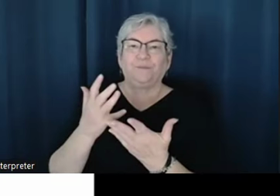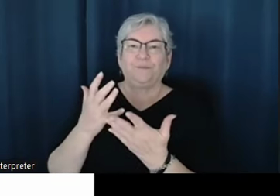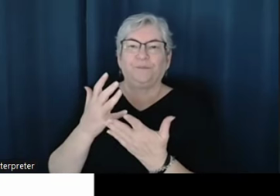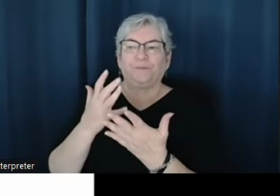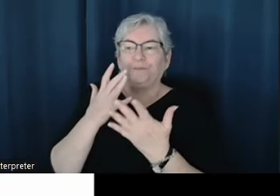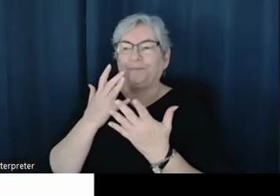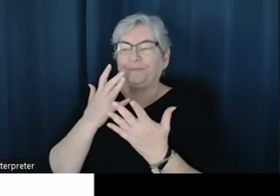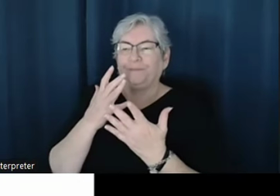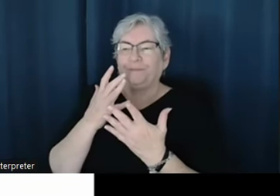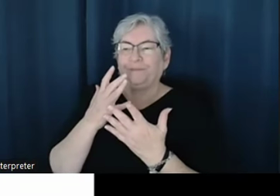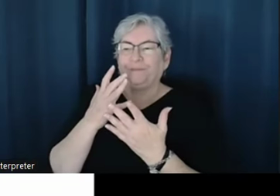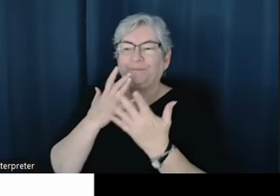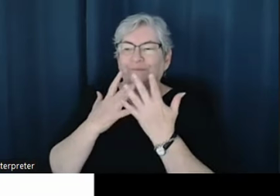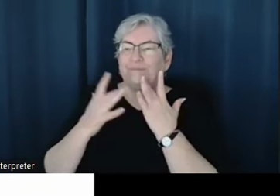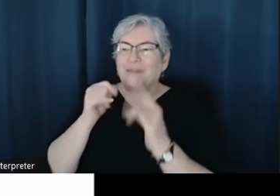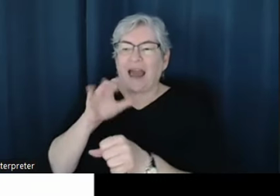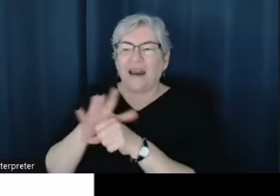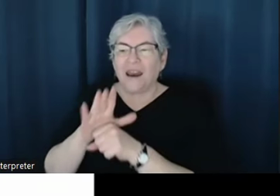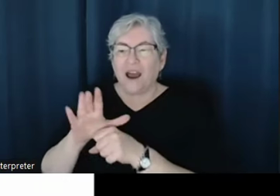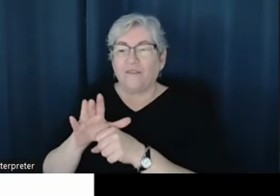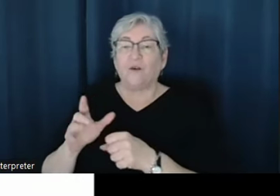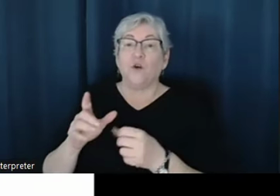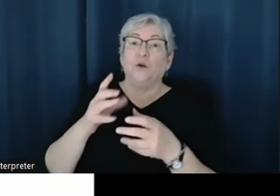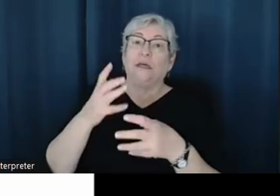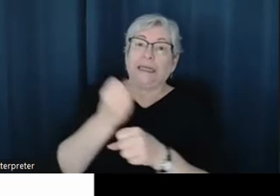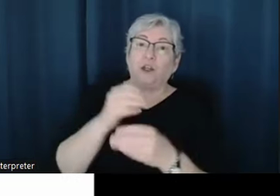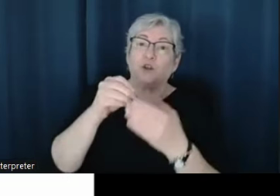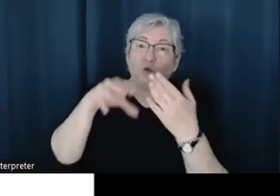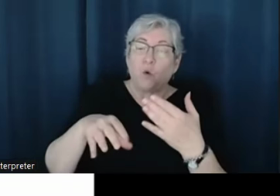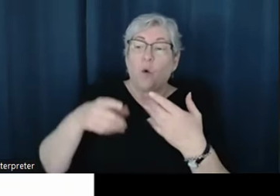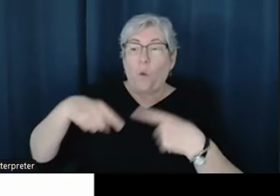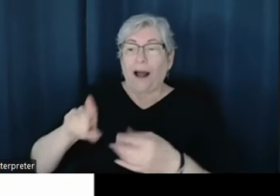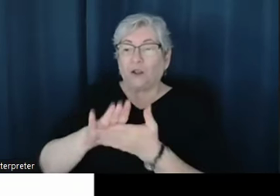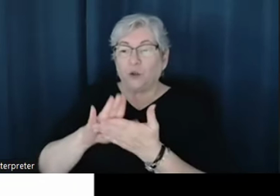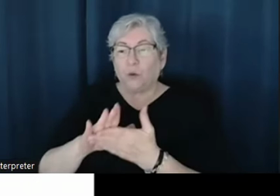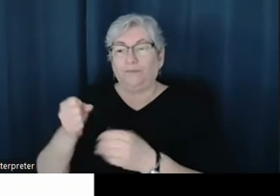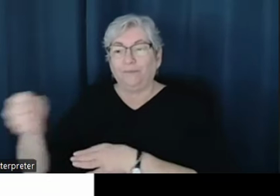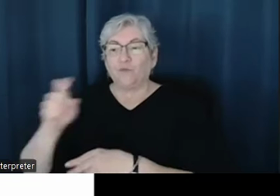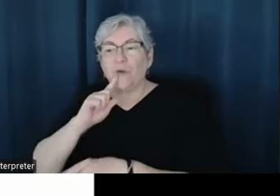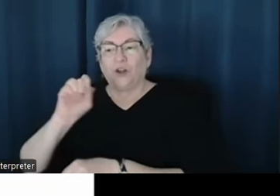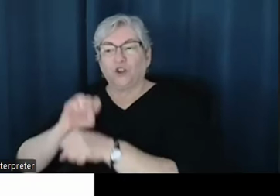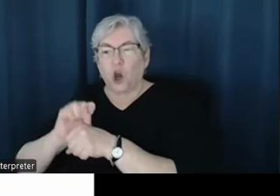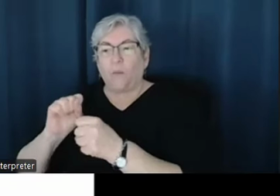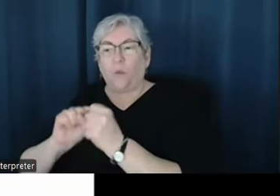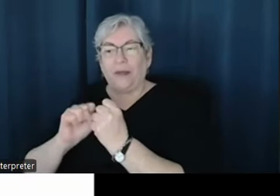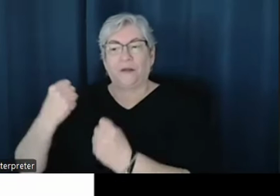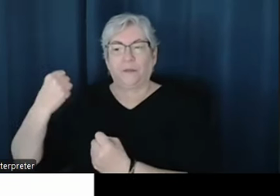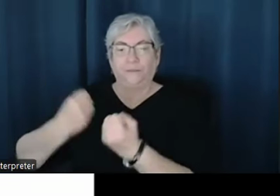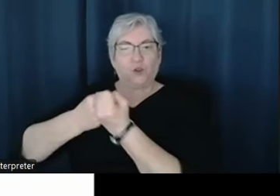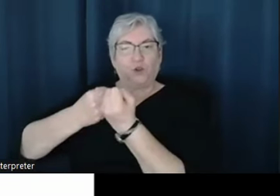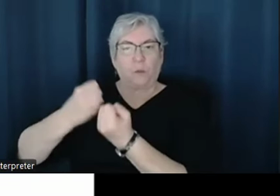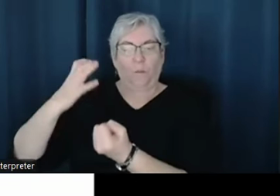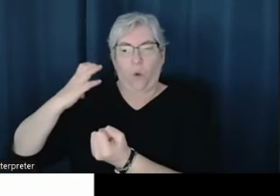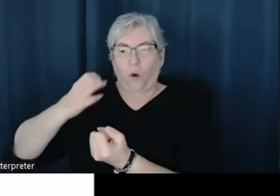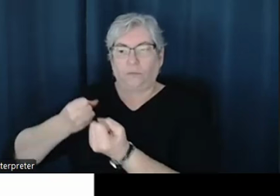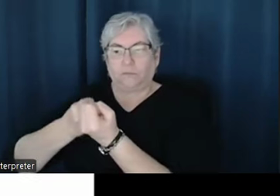shortfall, to give students with disabilities, while they're still in school, experiences in real job situations with the supports they need to be successful.